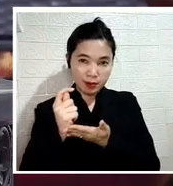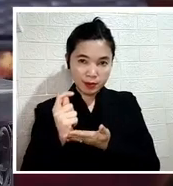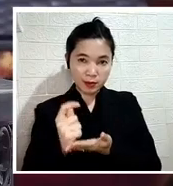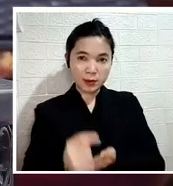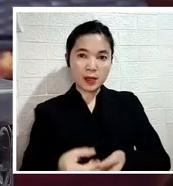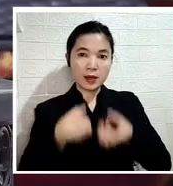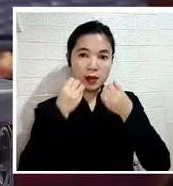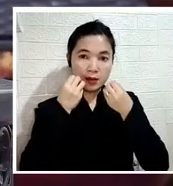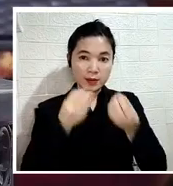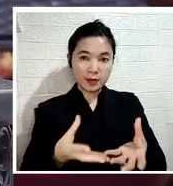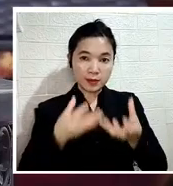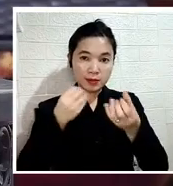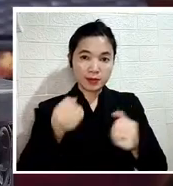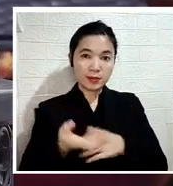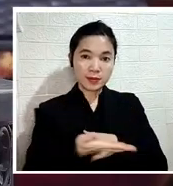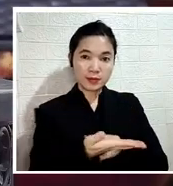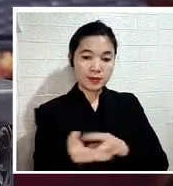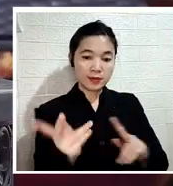vast